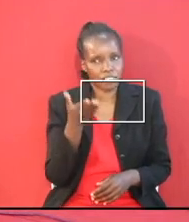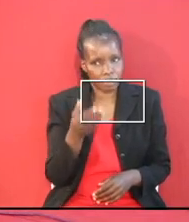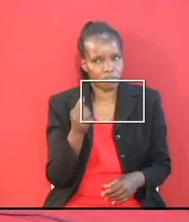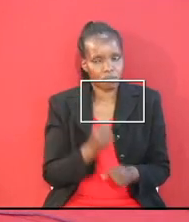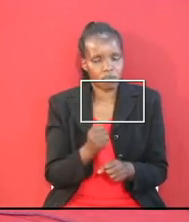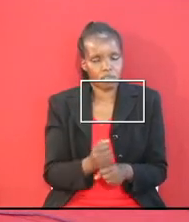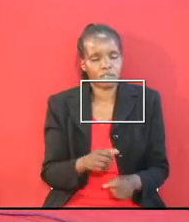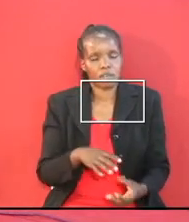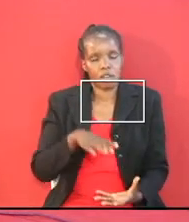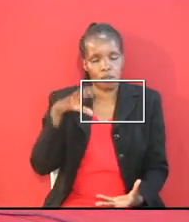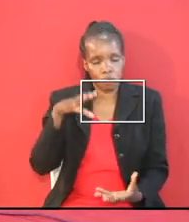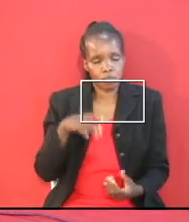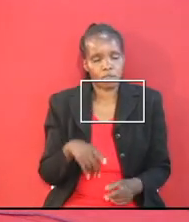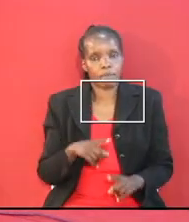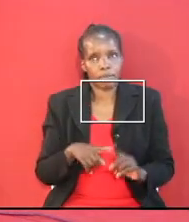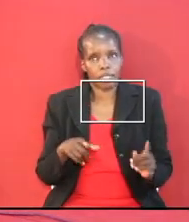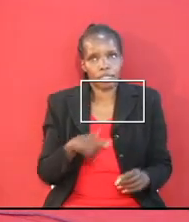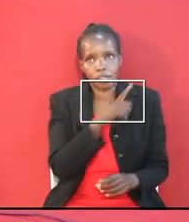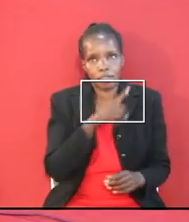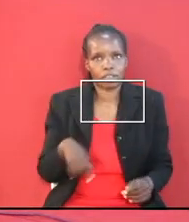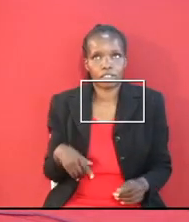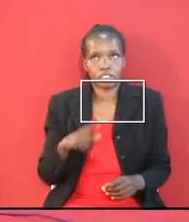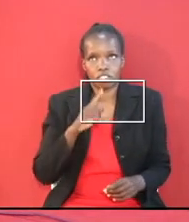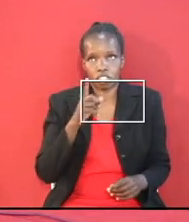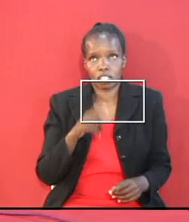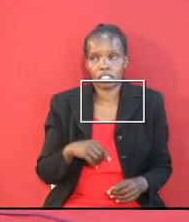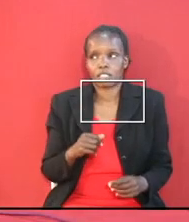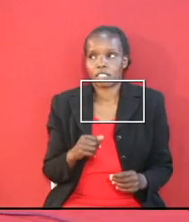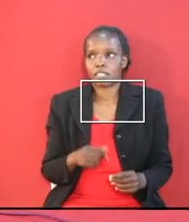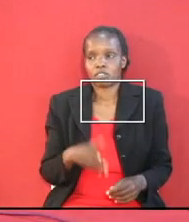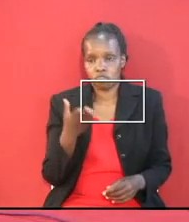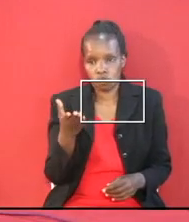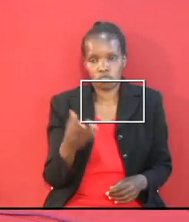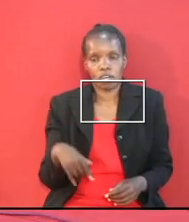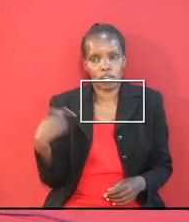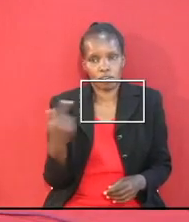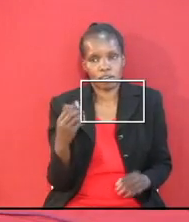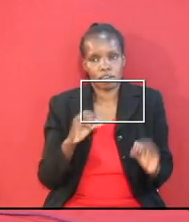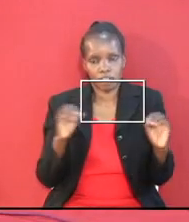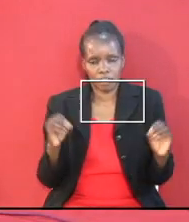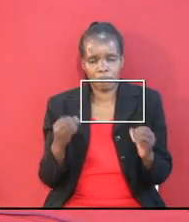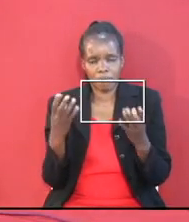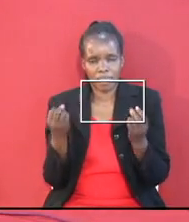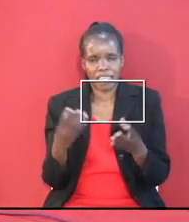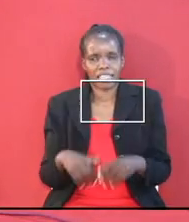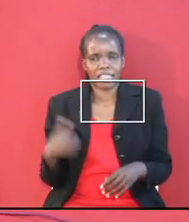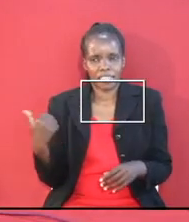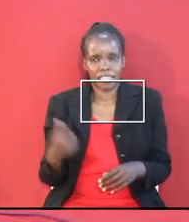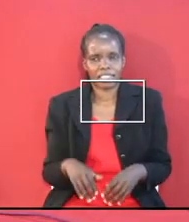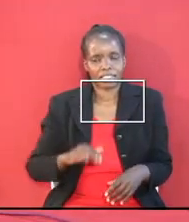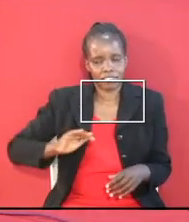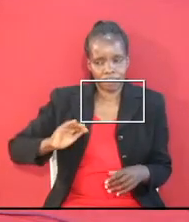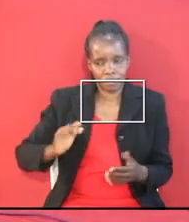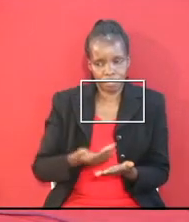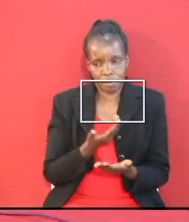peke yake. And then the Lord told him what? "Elijah, you are not alone. There are many others like you somewhere. Don't